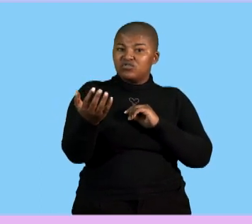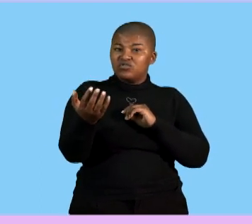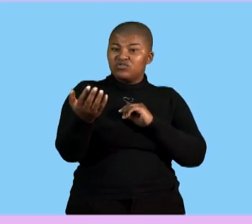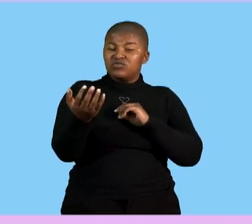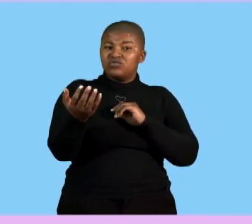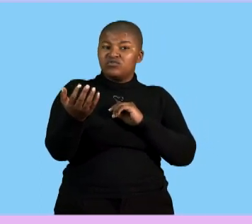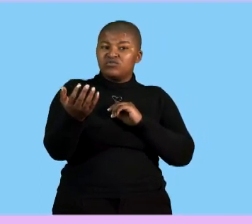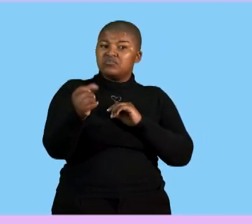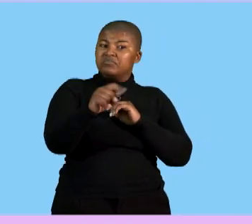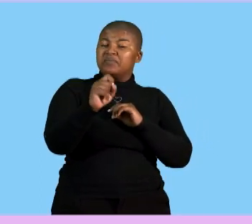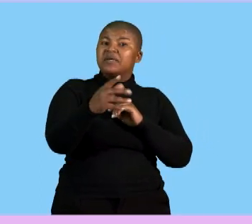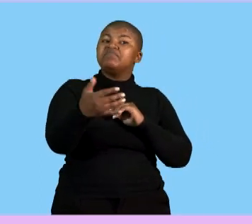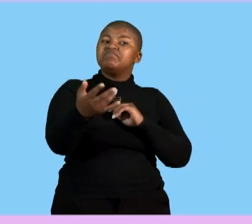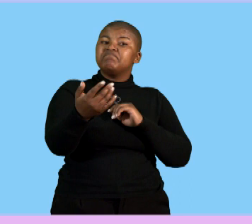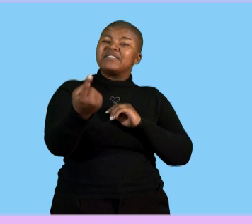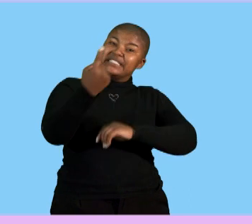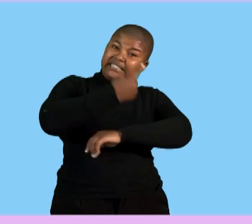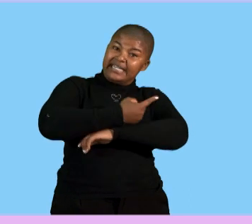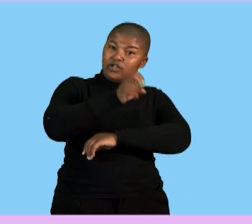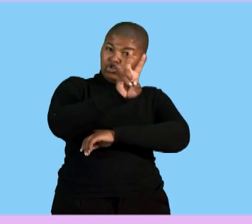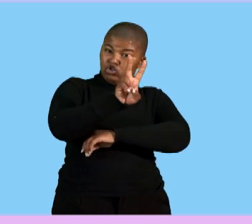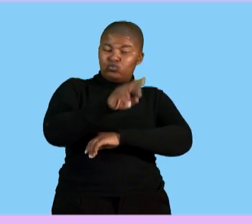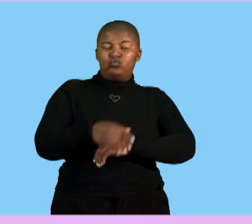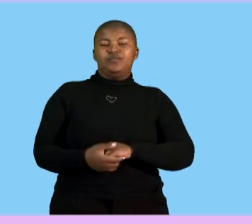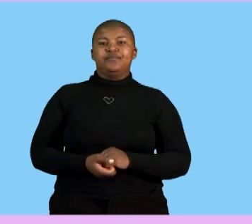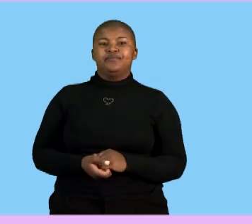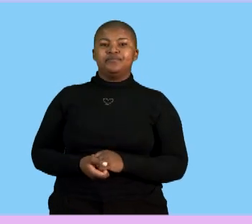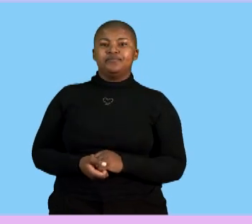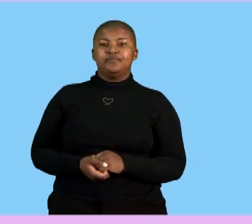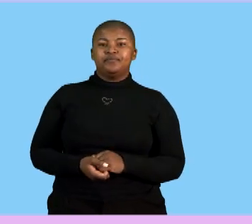So then it is day 2.